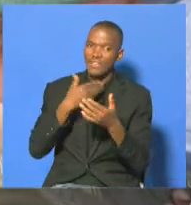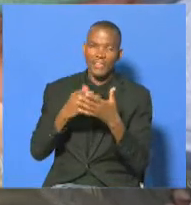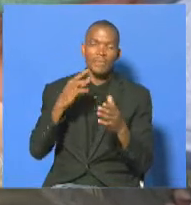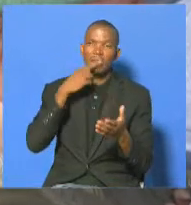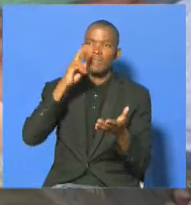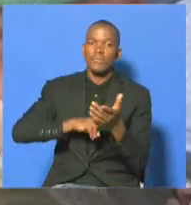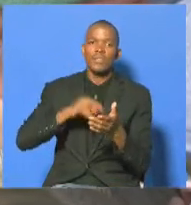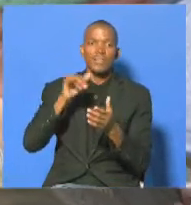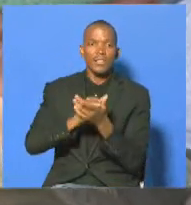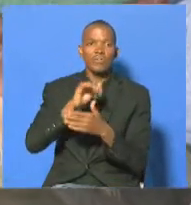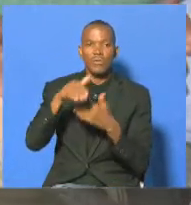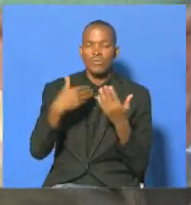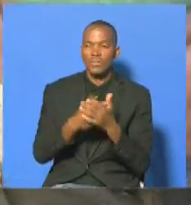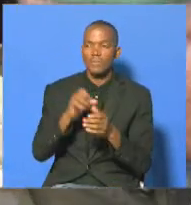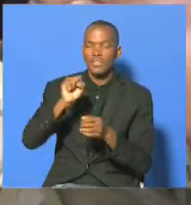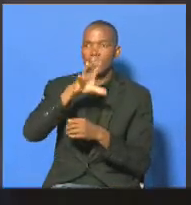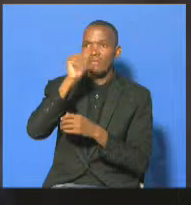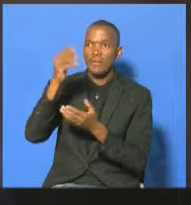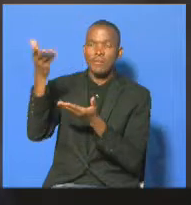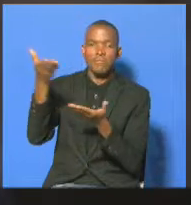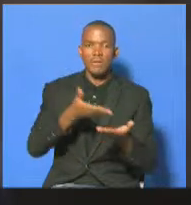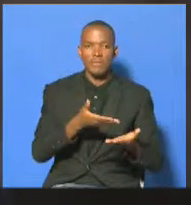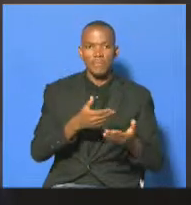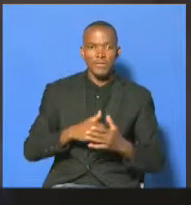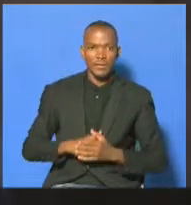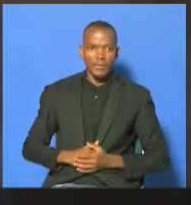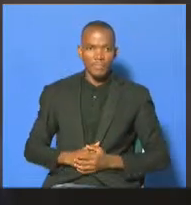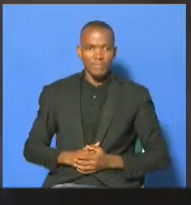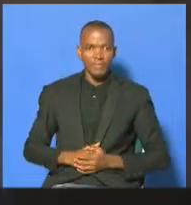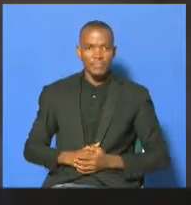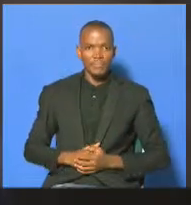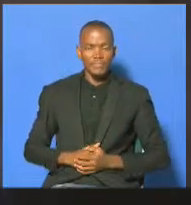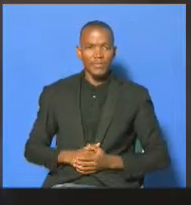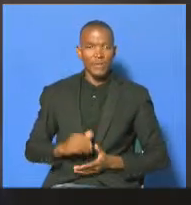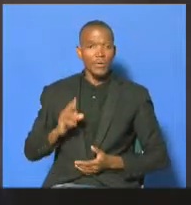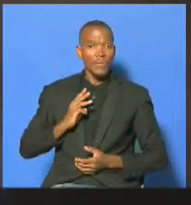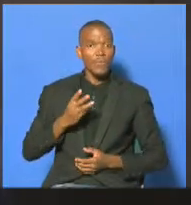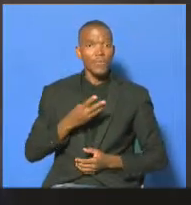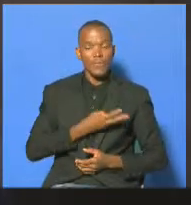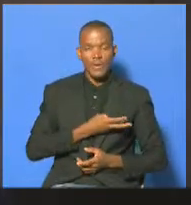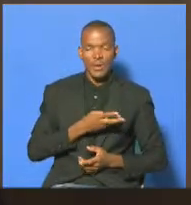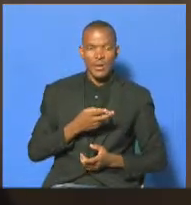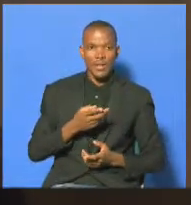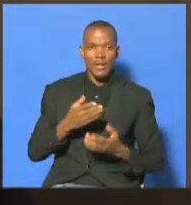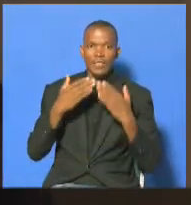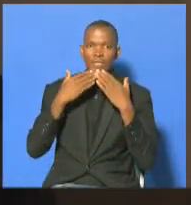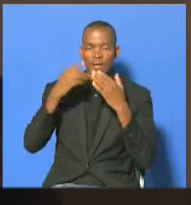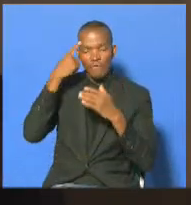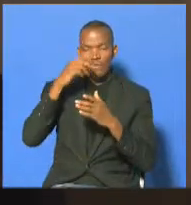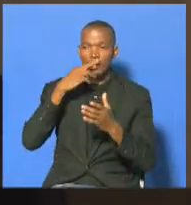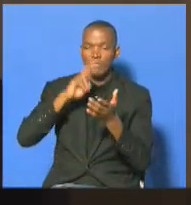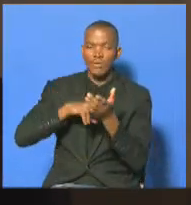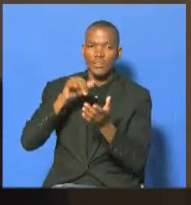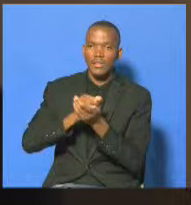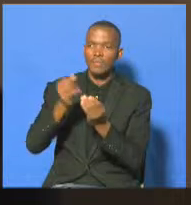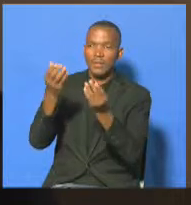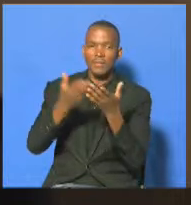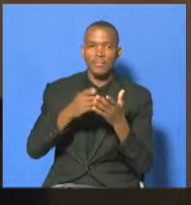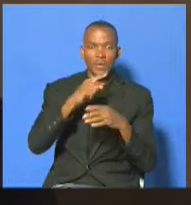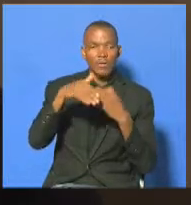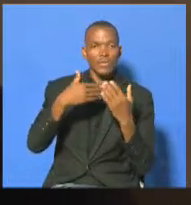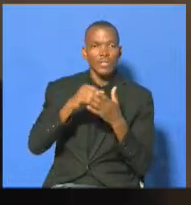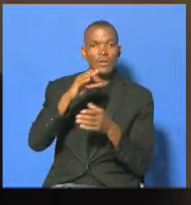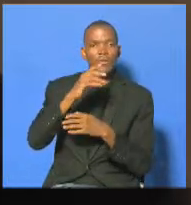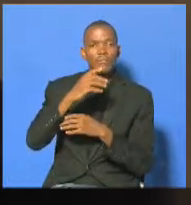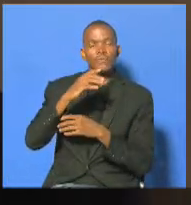reports compiled by South Africa. Re lebogela pego e re sa tswang go e hiwa ke